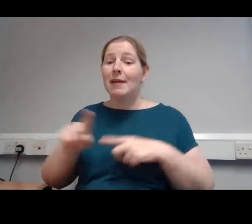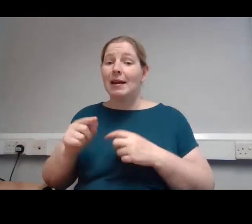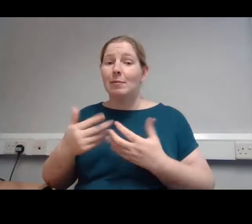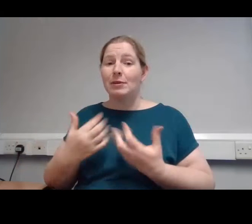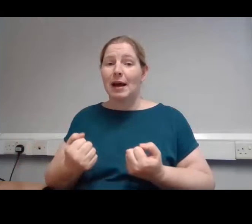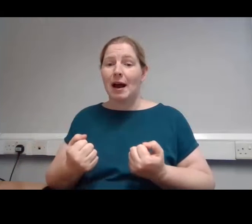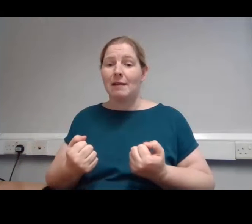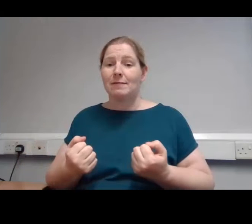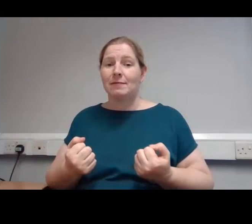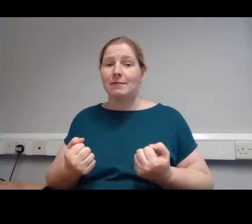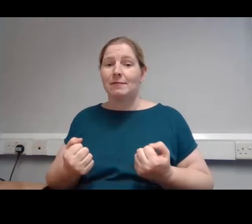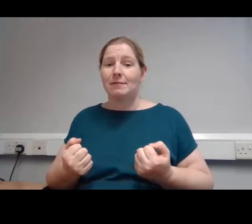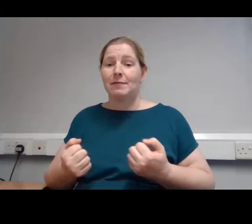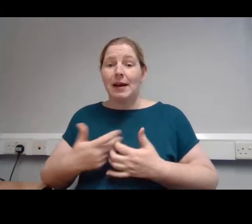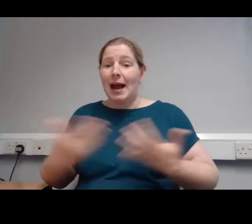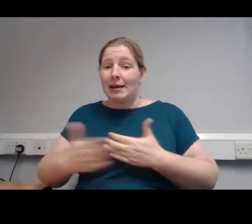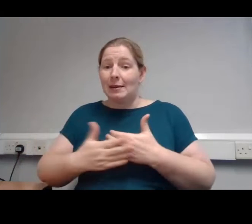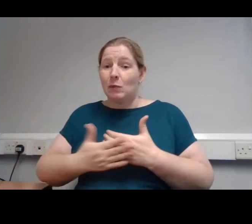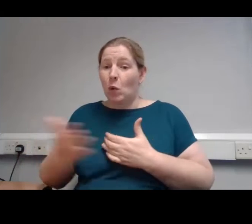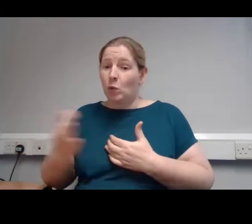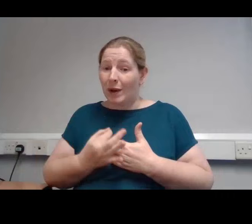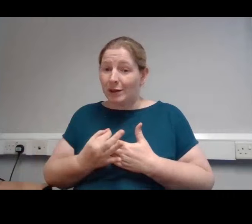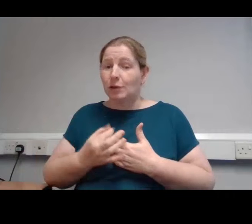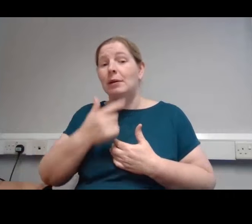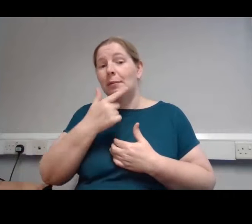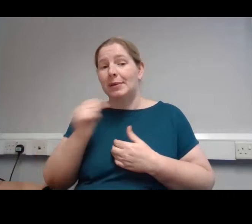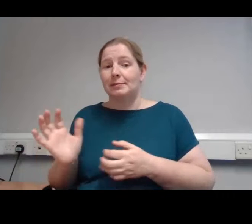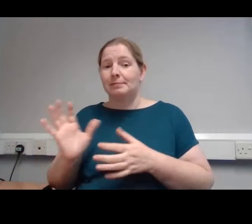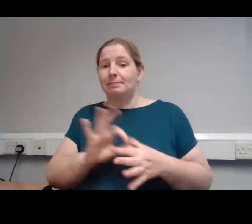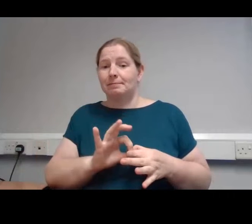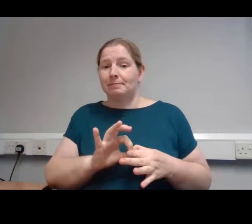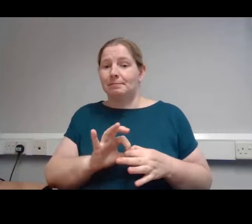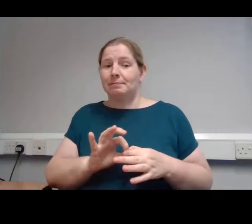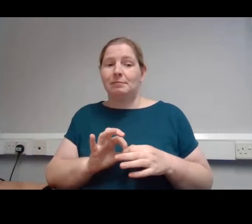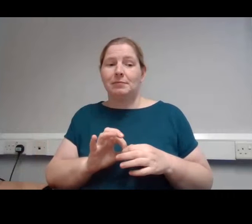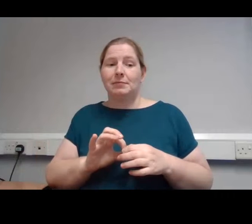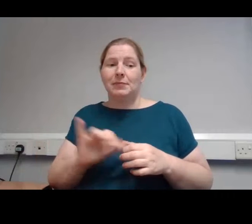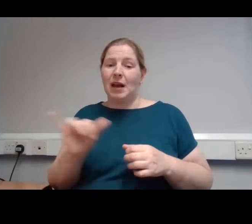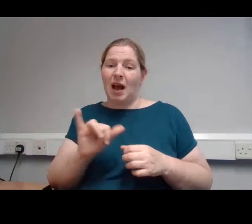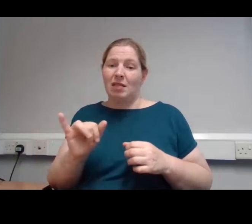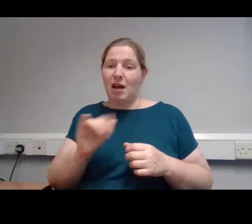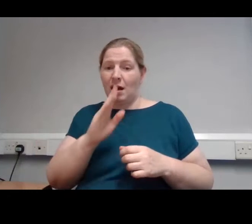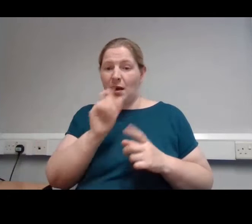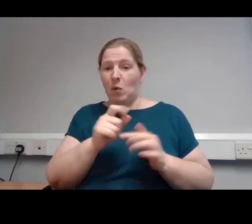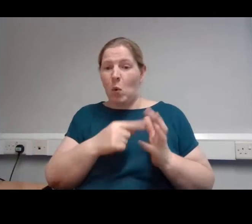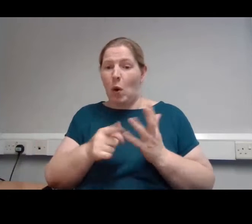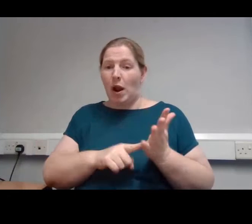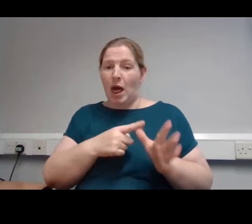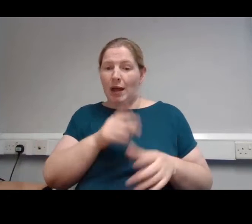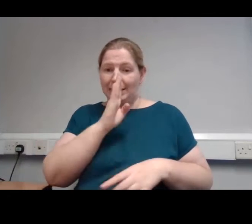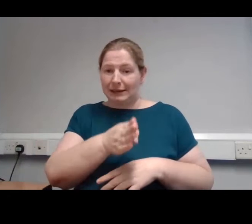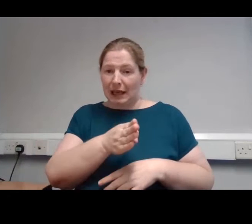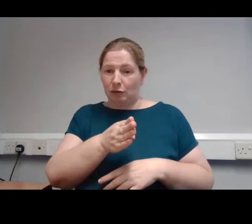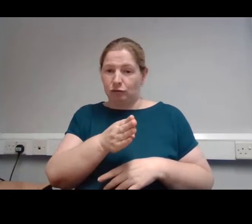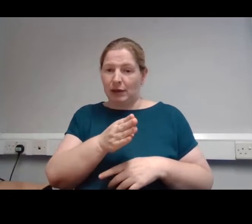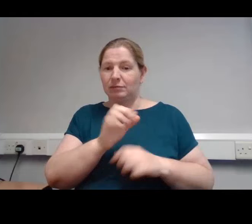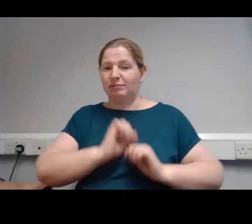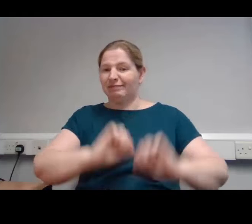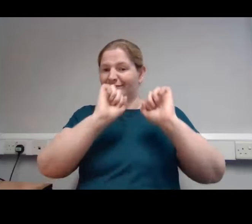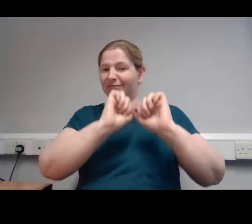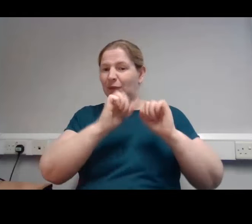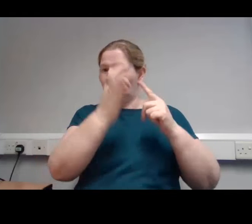further questions, then please feel free to either contact Paula directly using the details on her